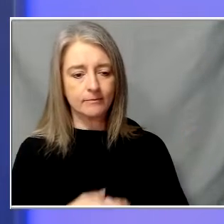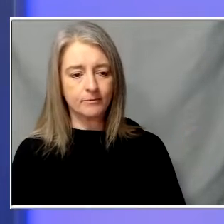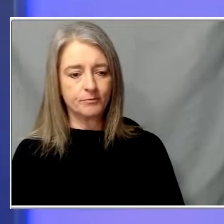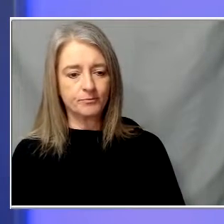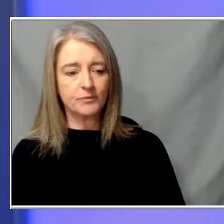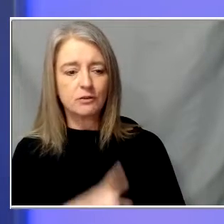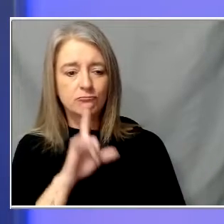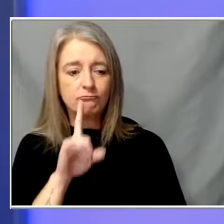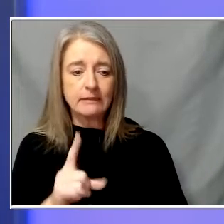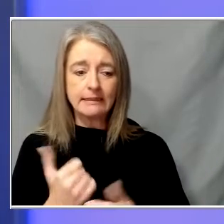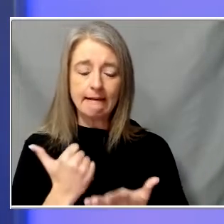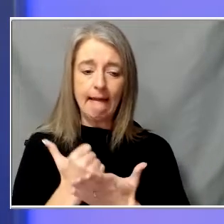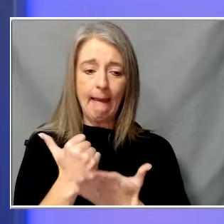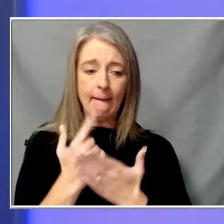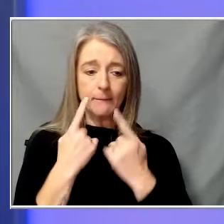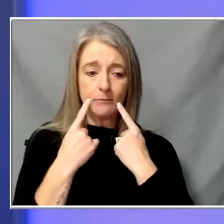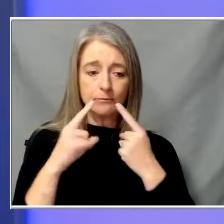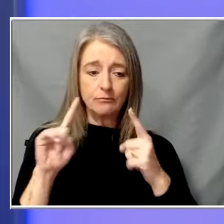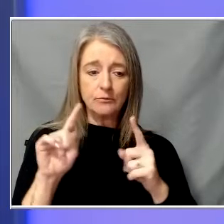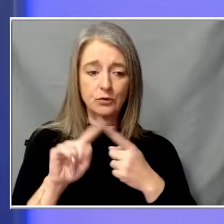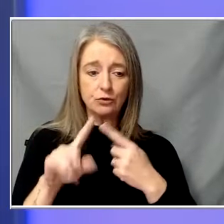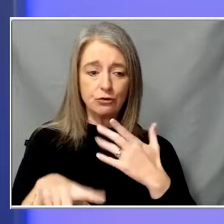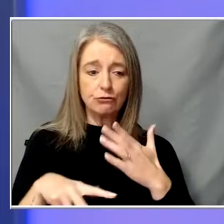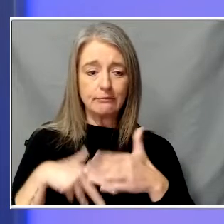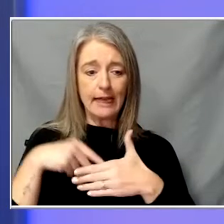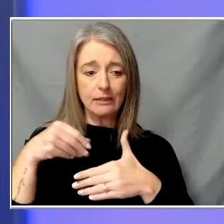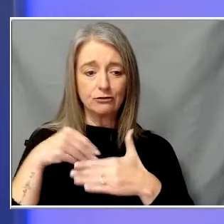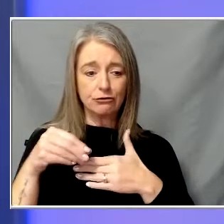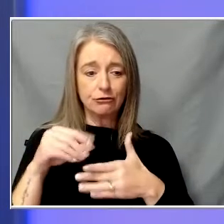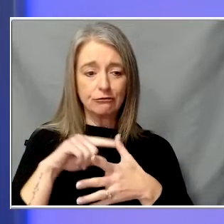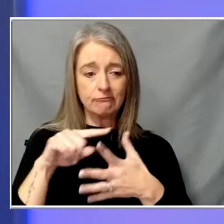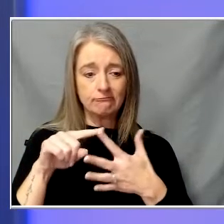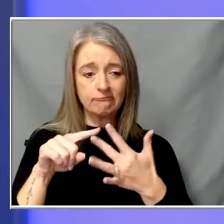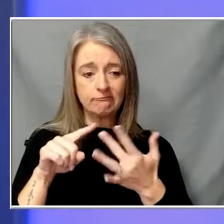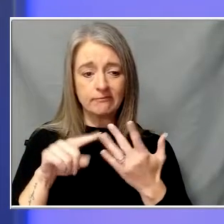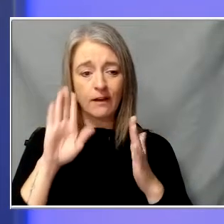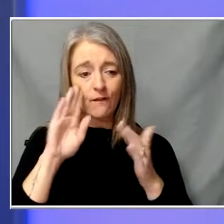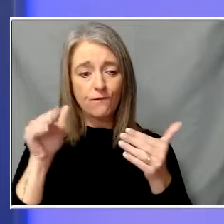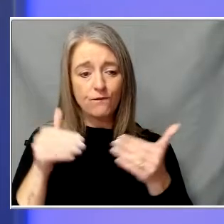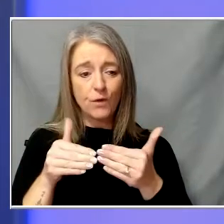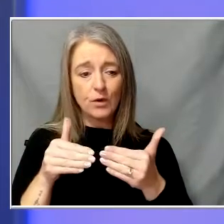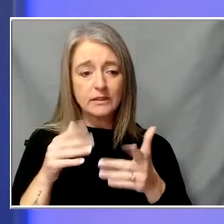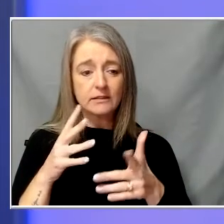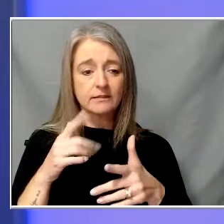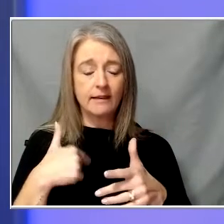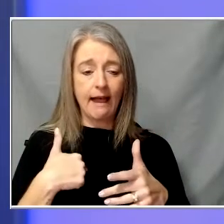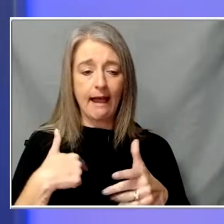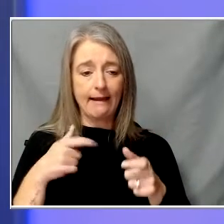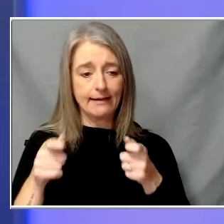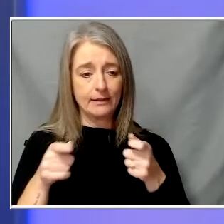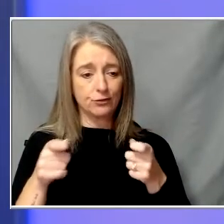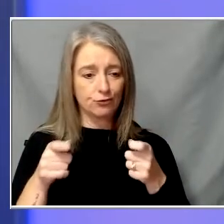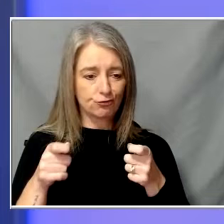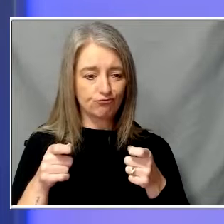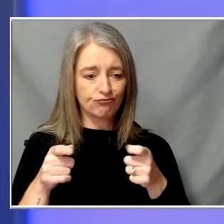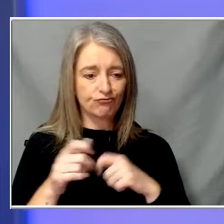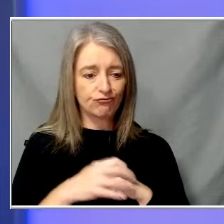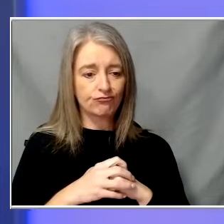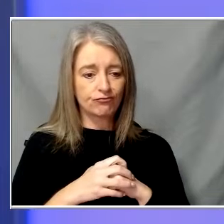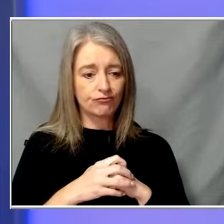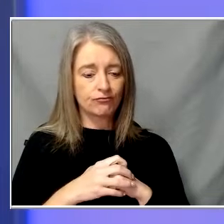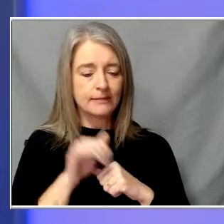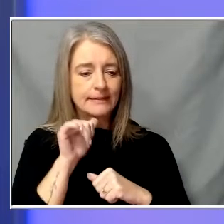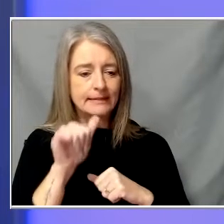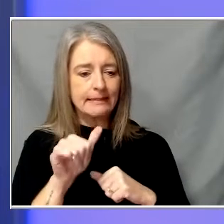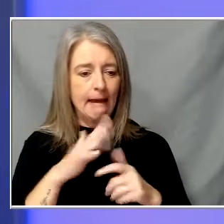attribute a lot of my success to those external factors, but then focusing on the things that I could control, and not getting